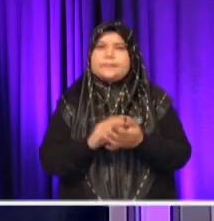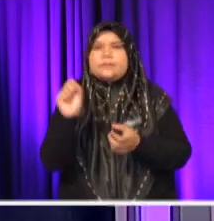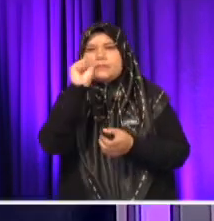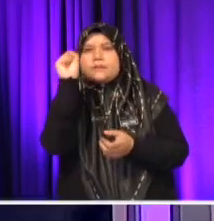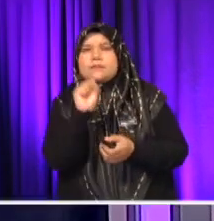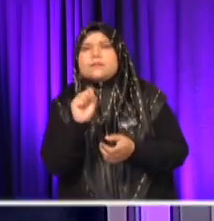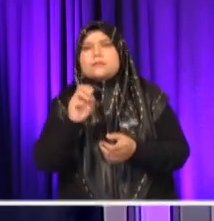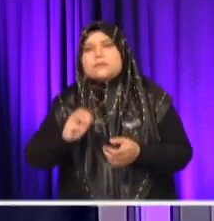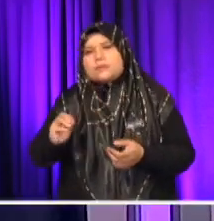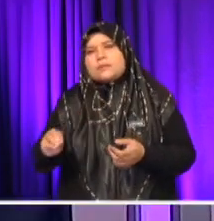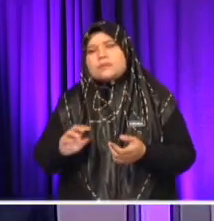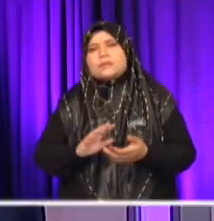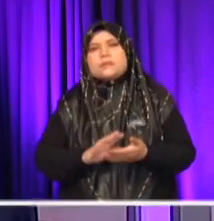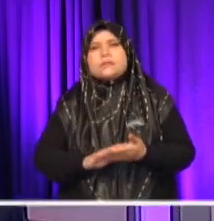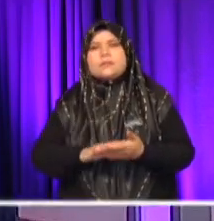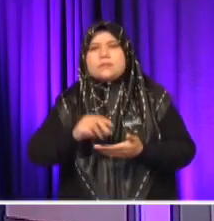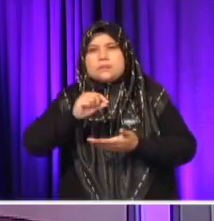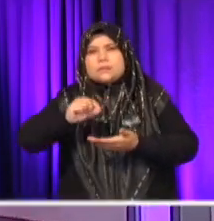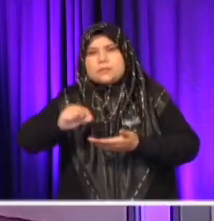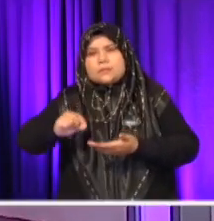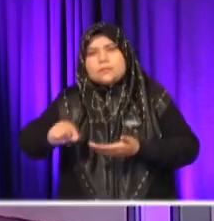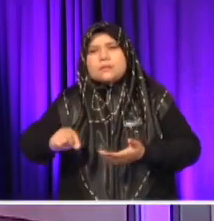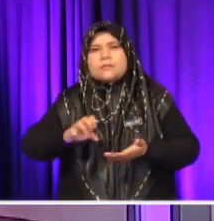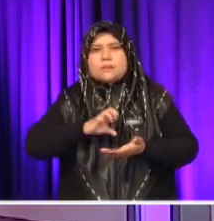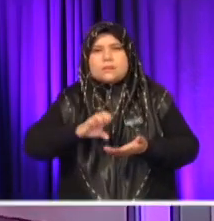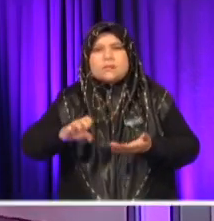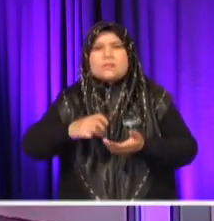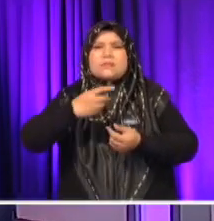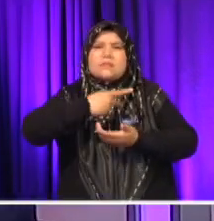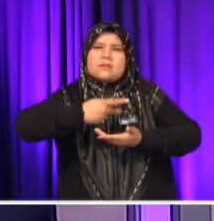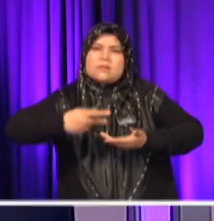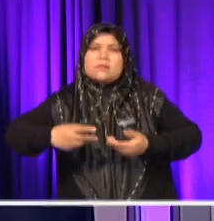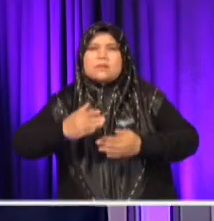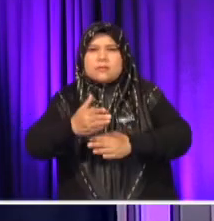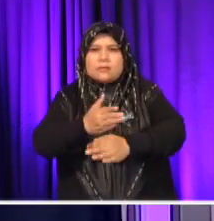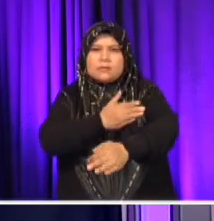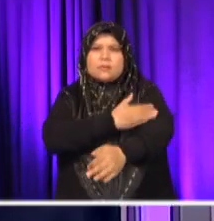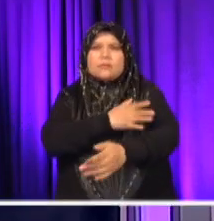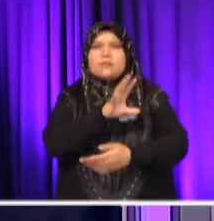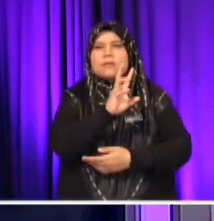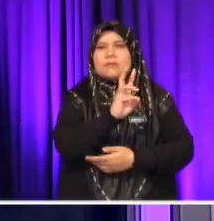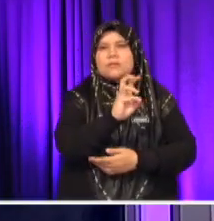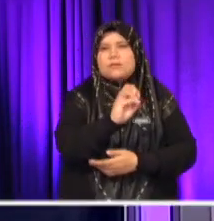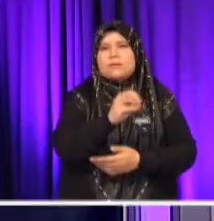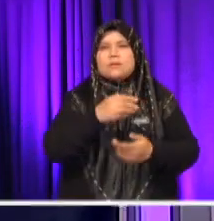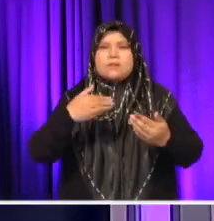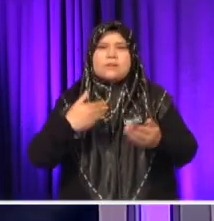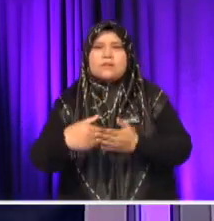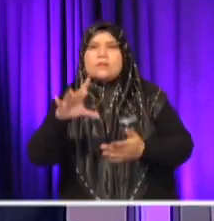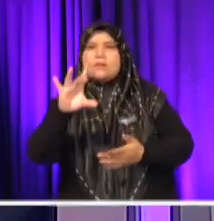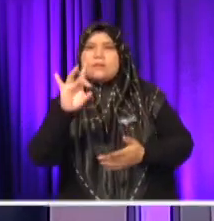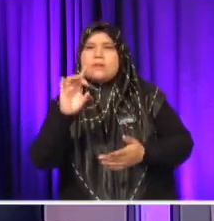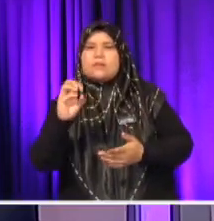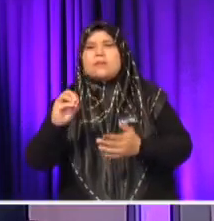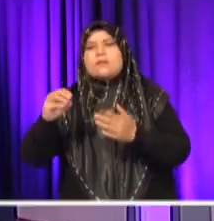candidate to write an essay, a slightly longer essay between 60 to 80 words, yeah? All right, so